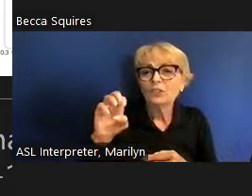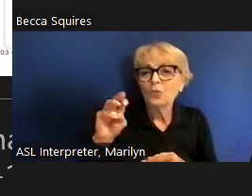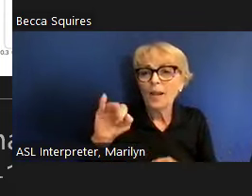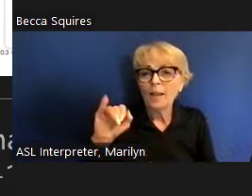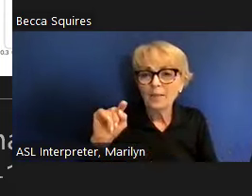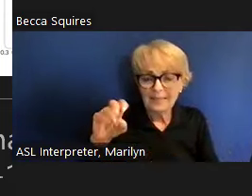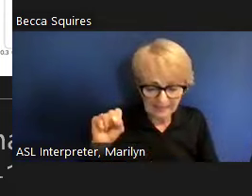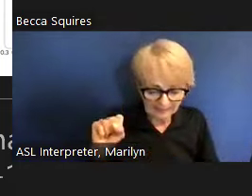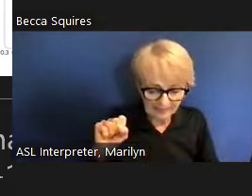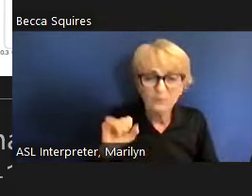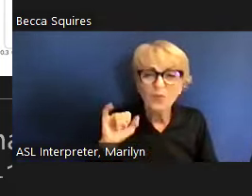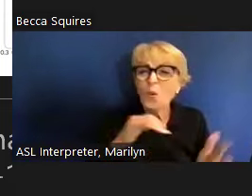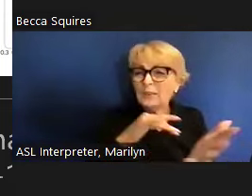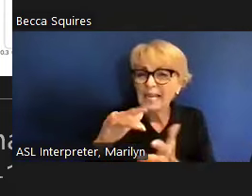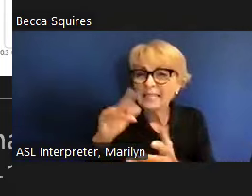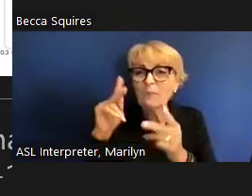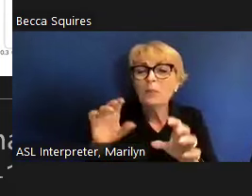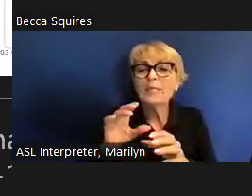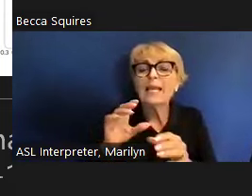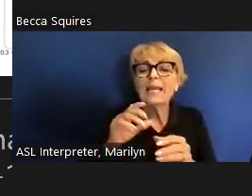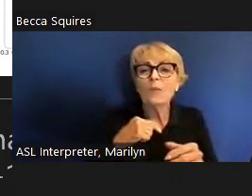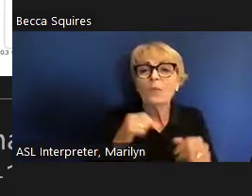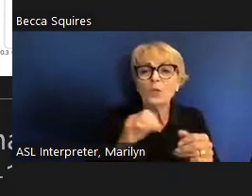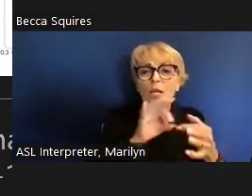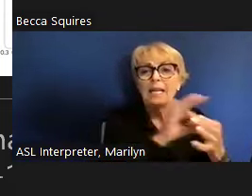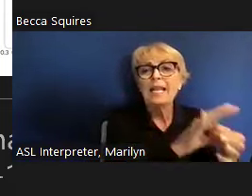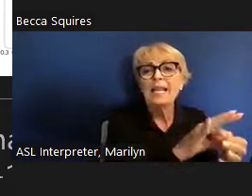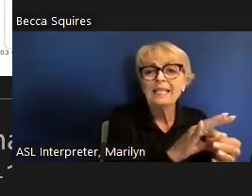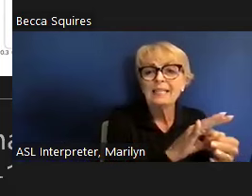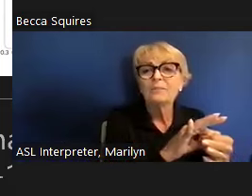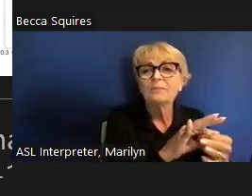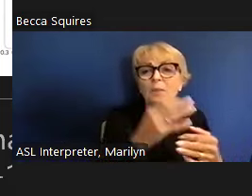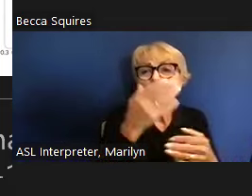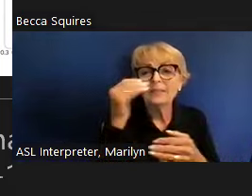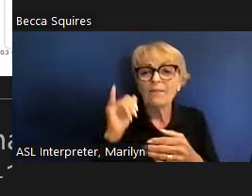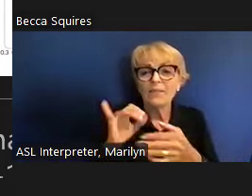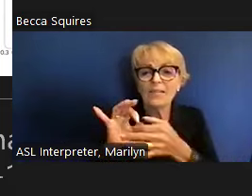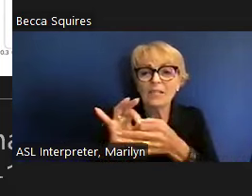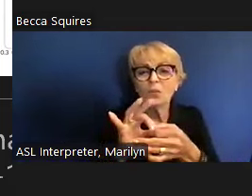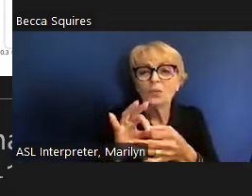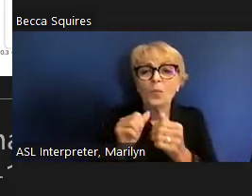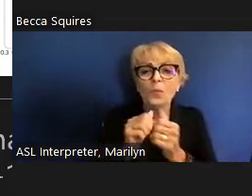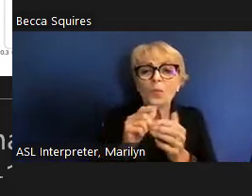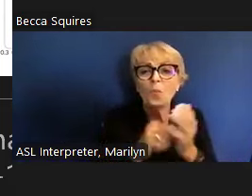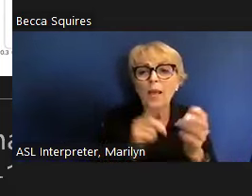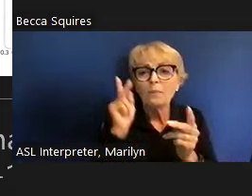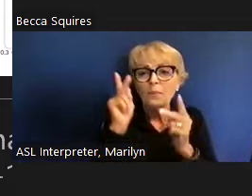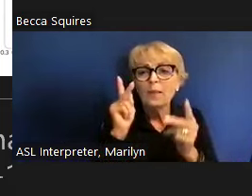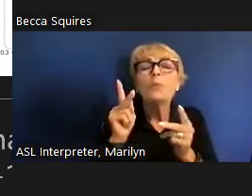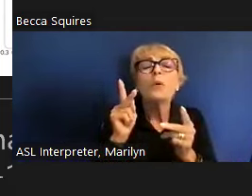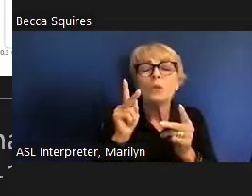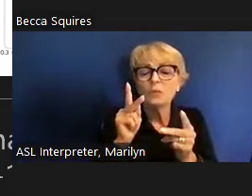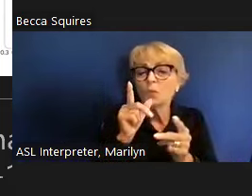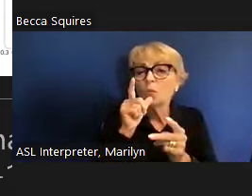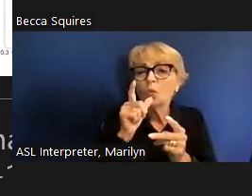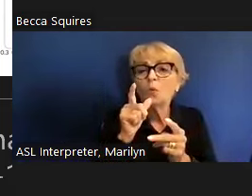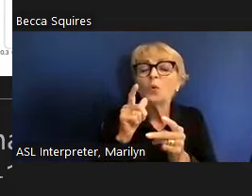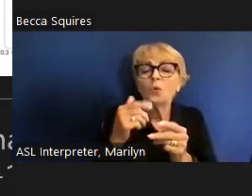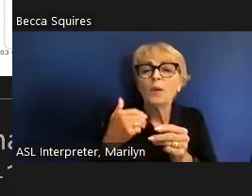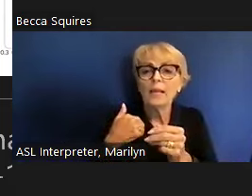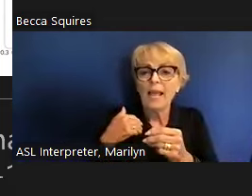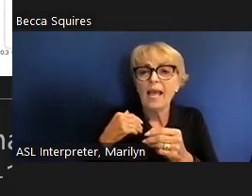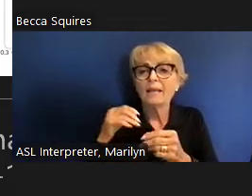were able to, link because of the temporal association with when people developed COVID. Now, a